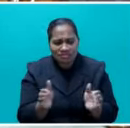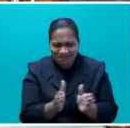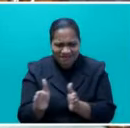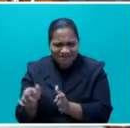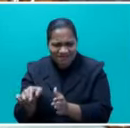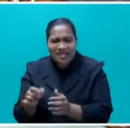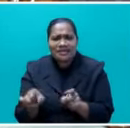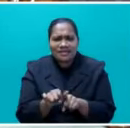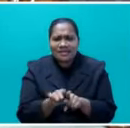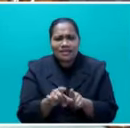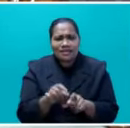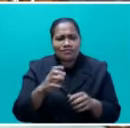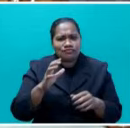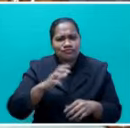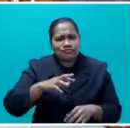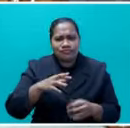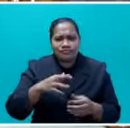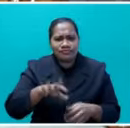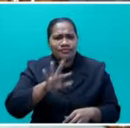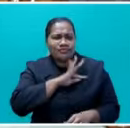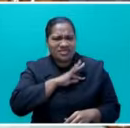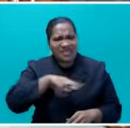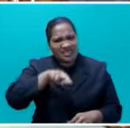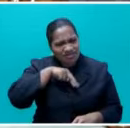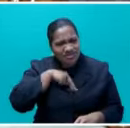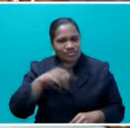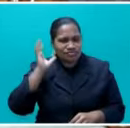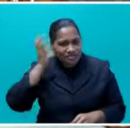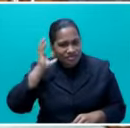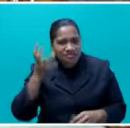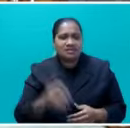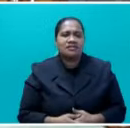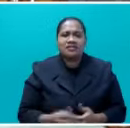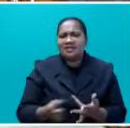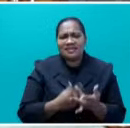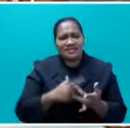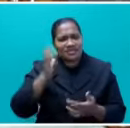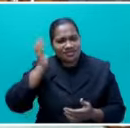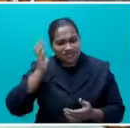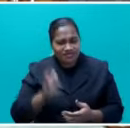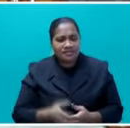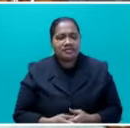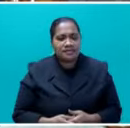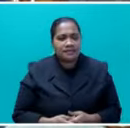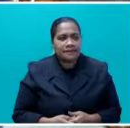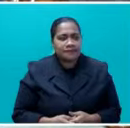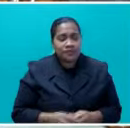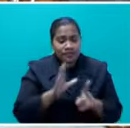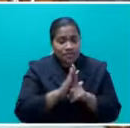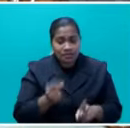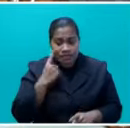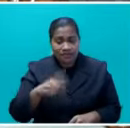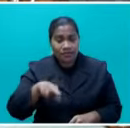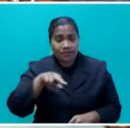radio stations, the same competitive advantage as other commercial radio stations. As we've seen, for example, some of the faith-based organizations that are